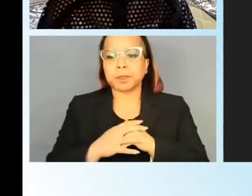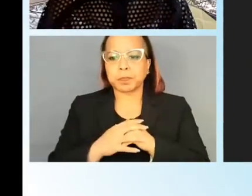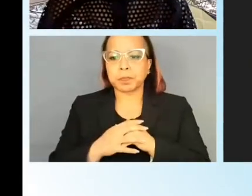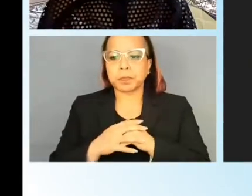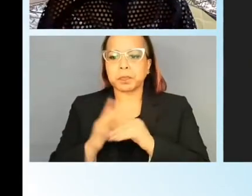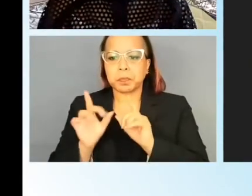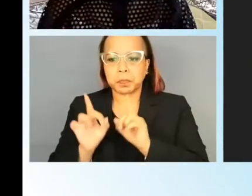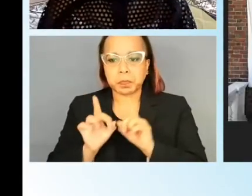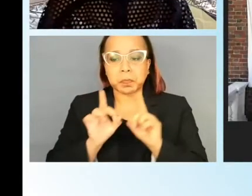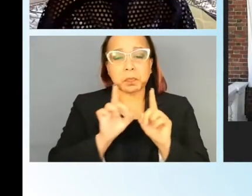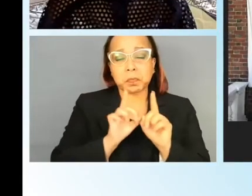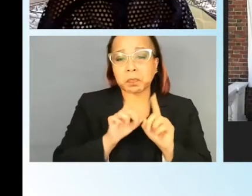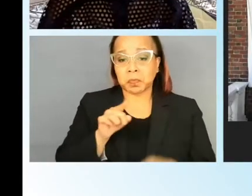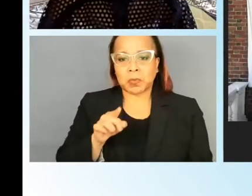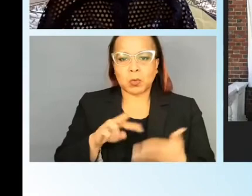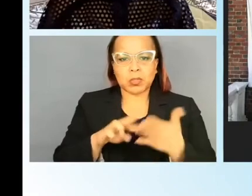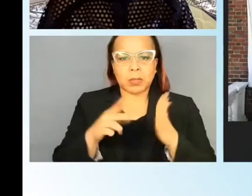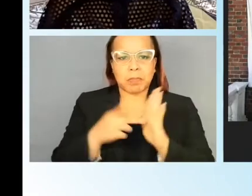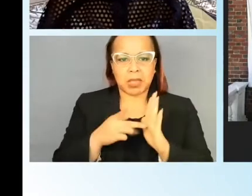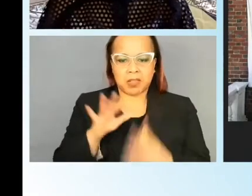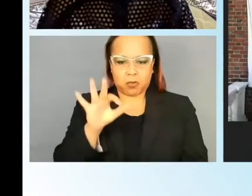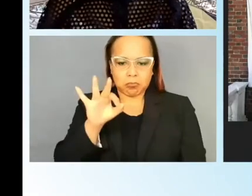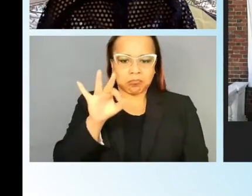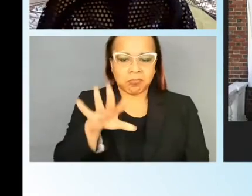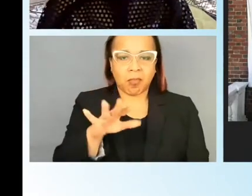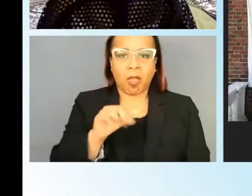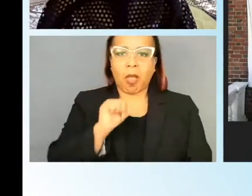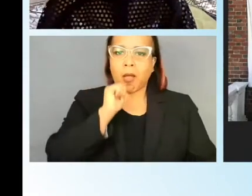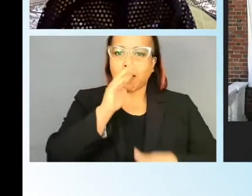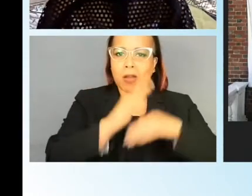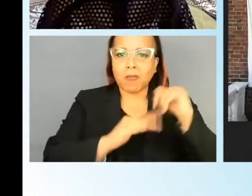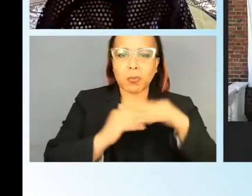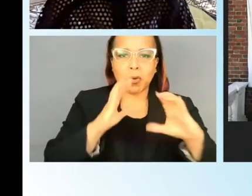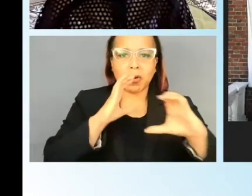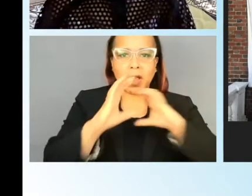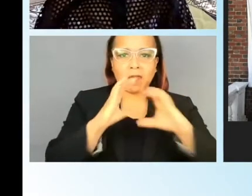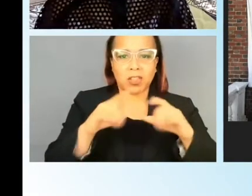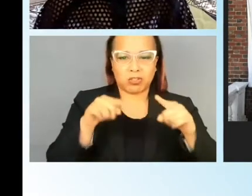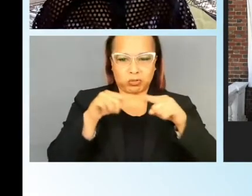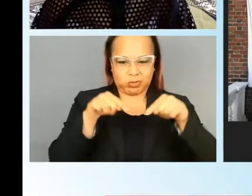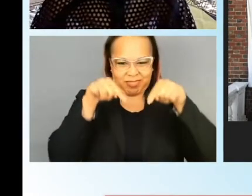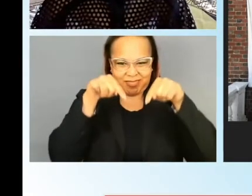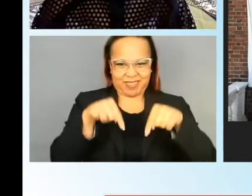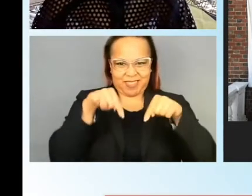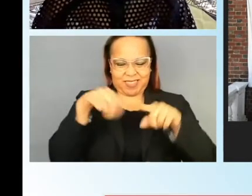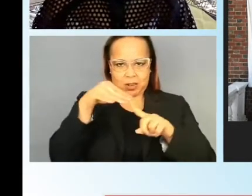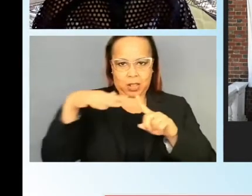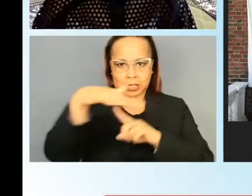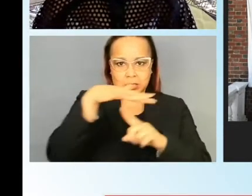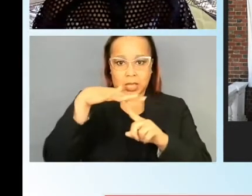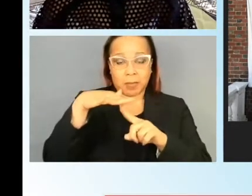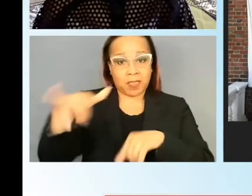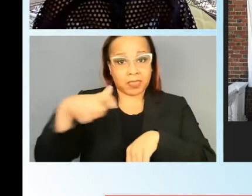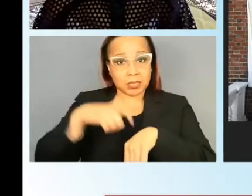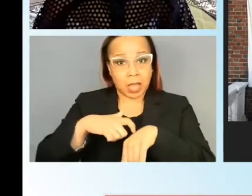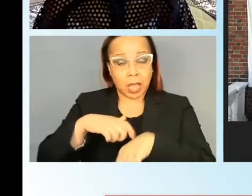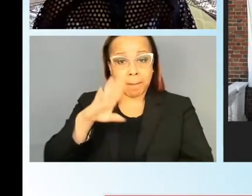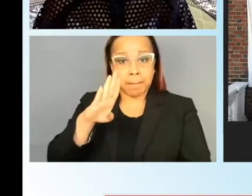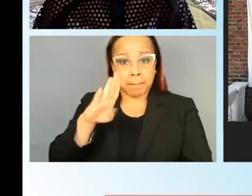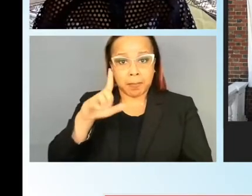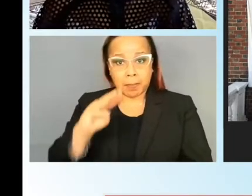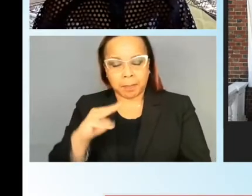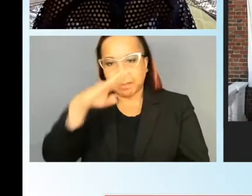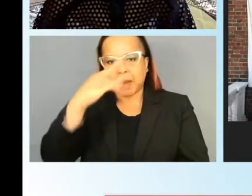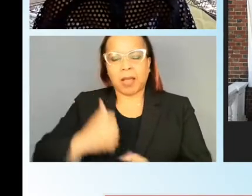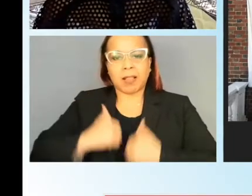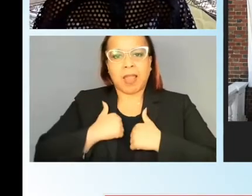to insert uncomfortable conversations into this landscape? And at the time, Black Lives Matter had been a term that had